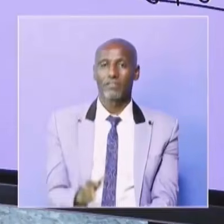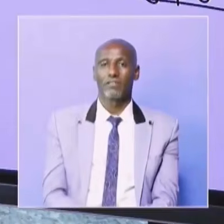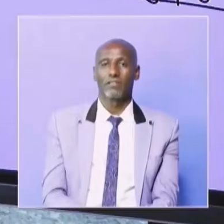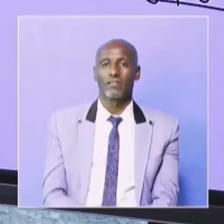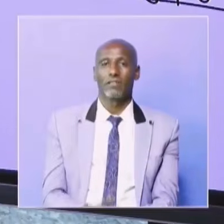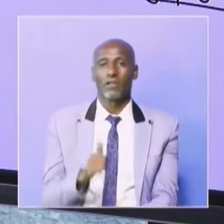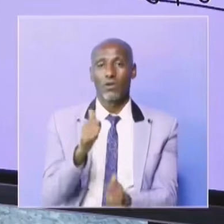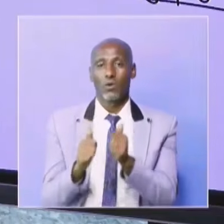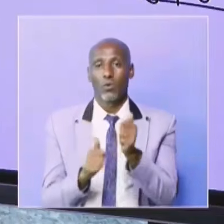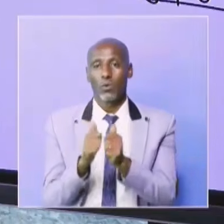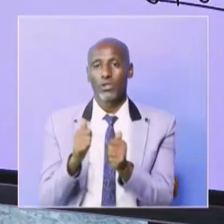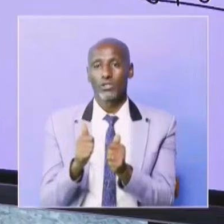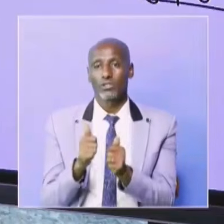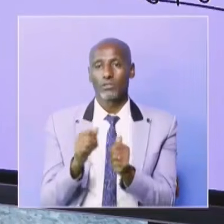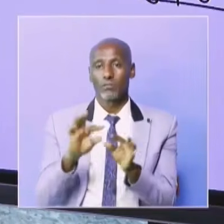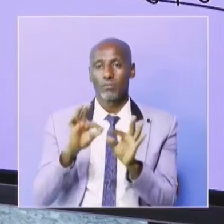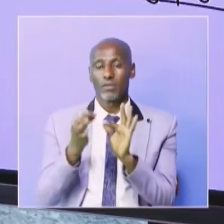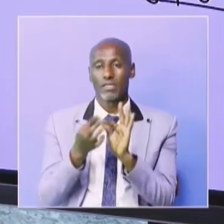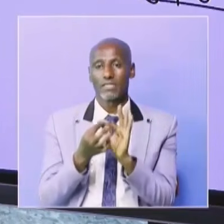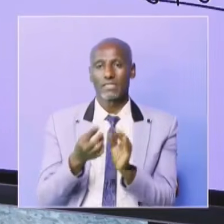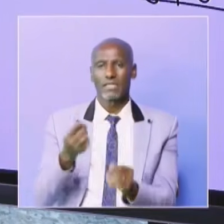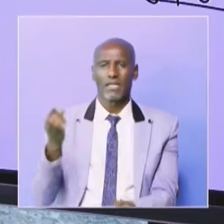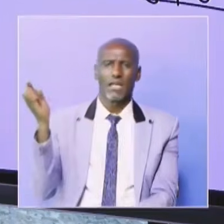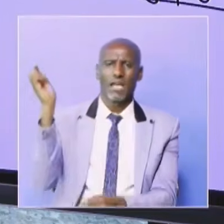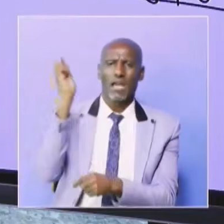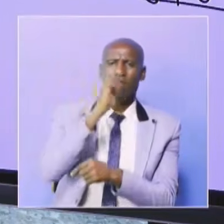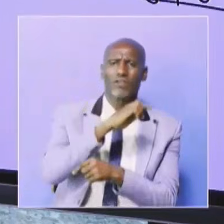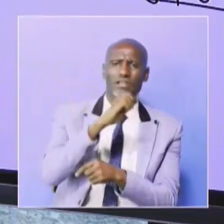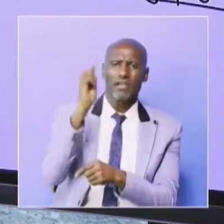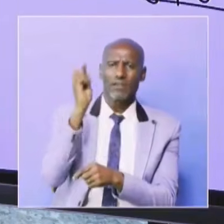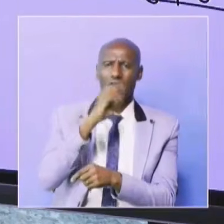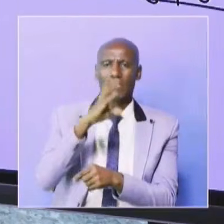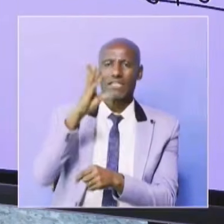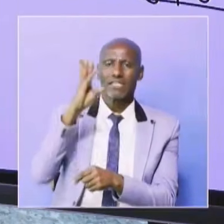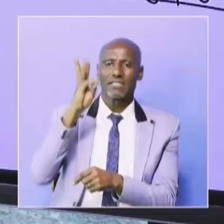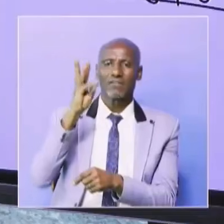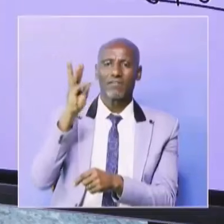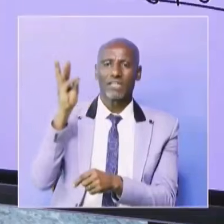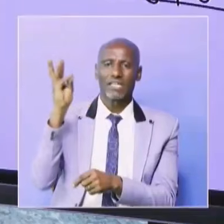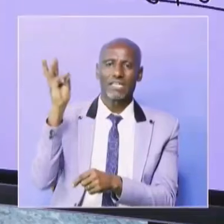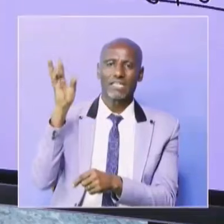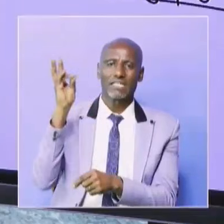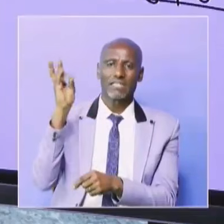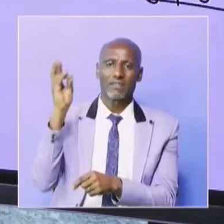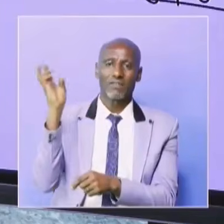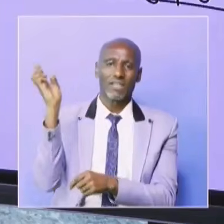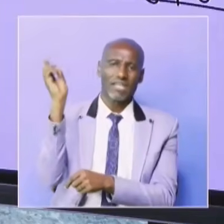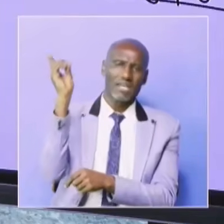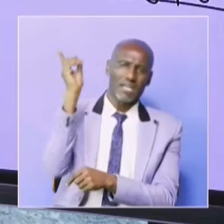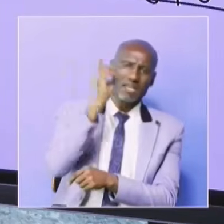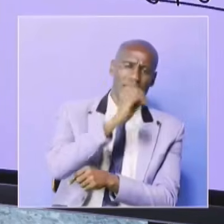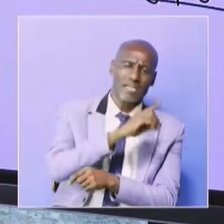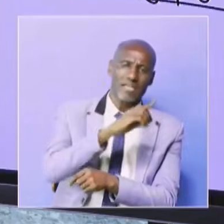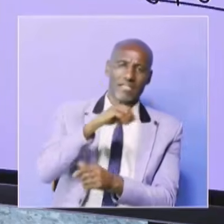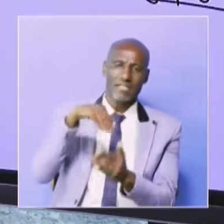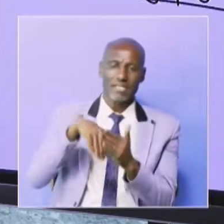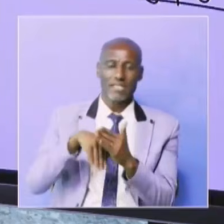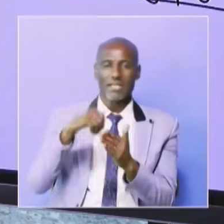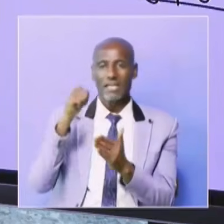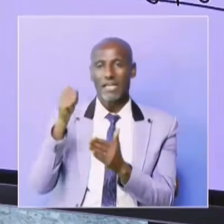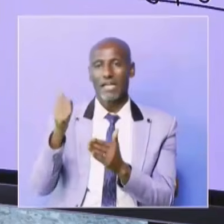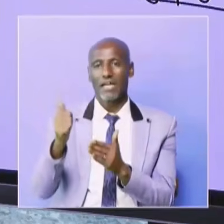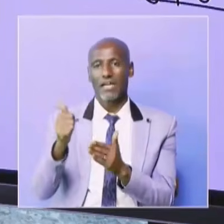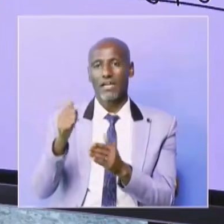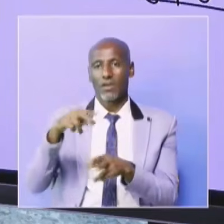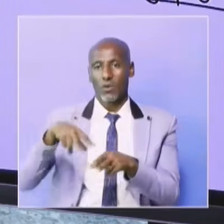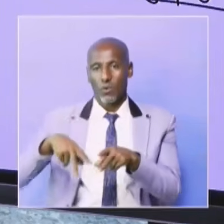means every day, 7 days in a week, 30 days in a month. All right? I always walk